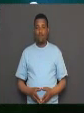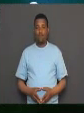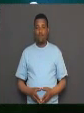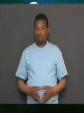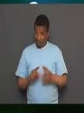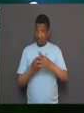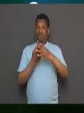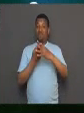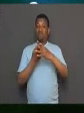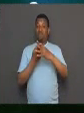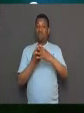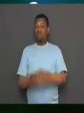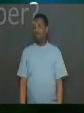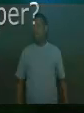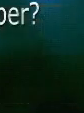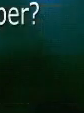Begin.